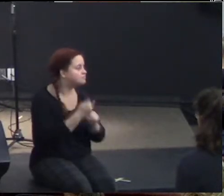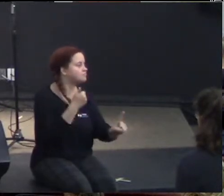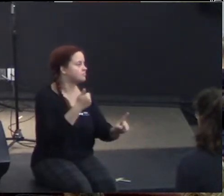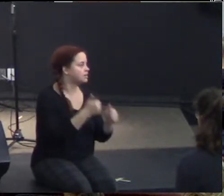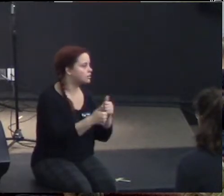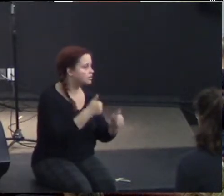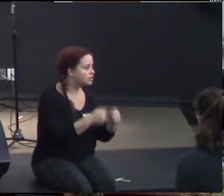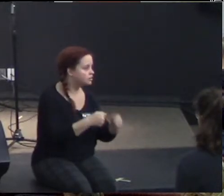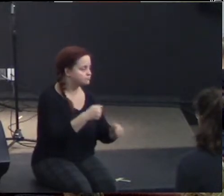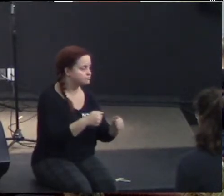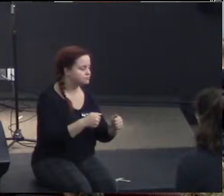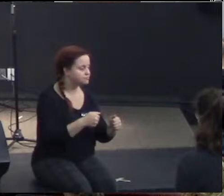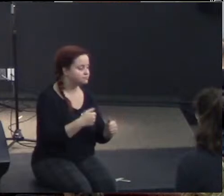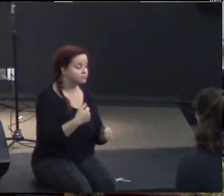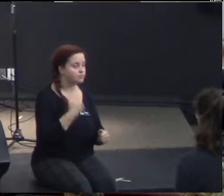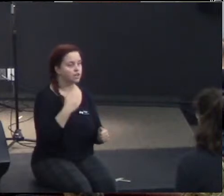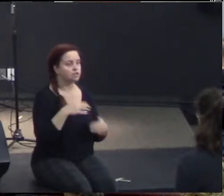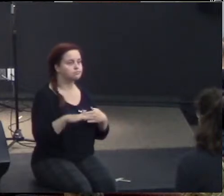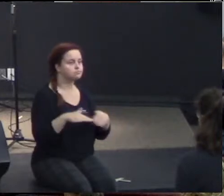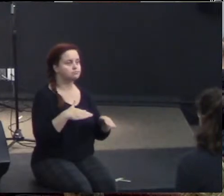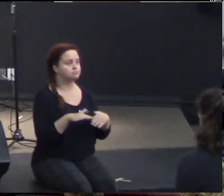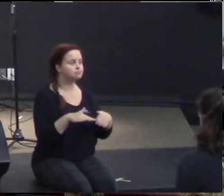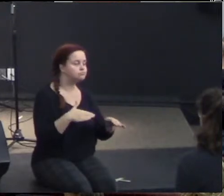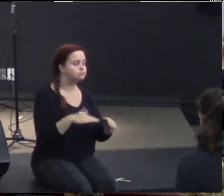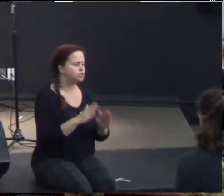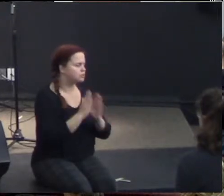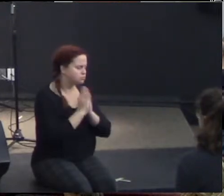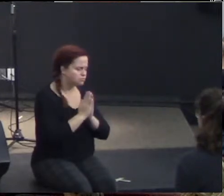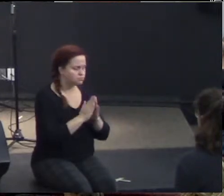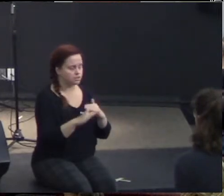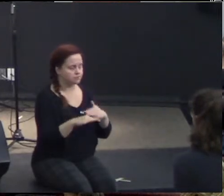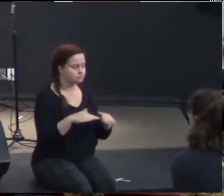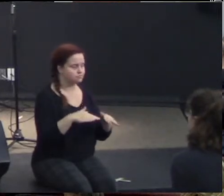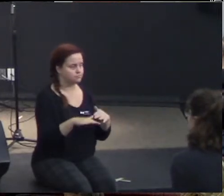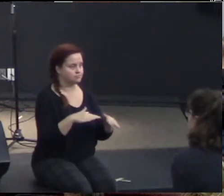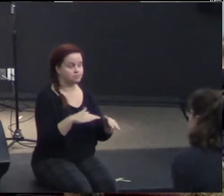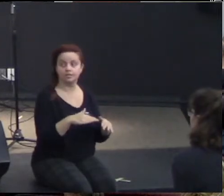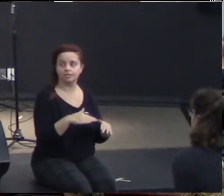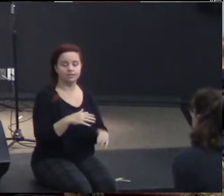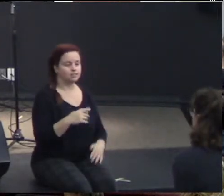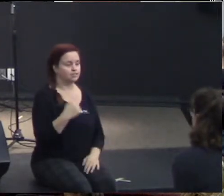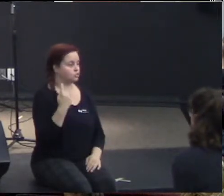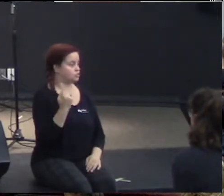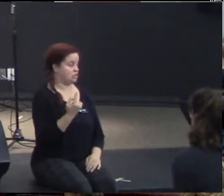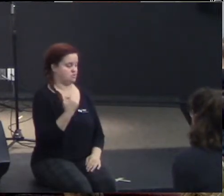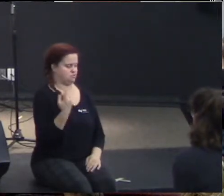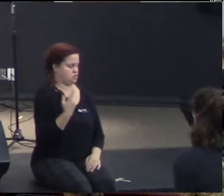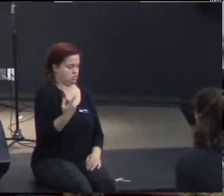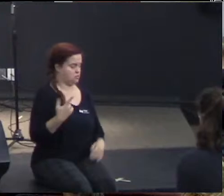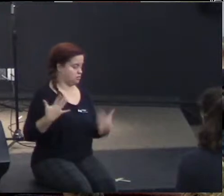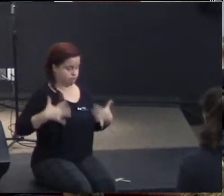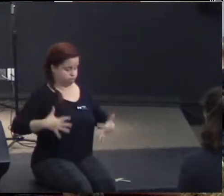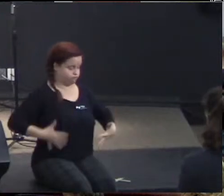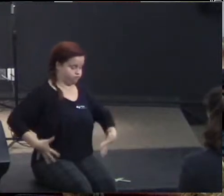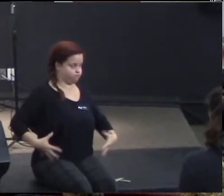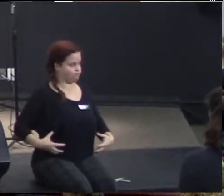I was walking, you know, prayer walk. I'm trying to do something about all this.